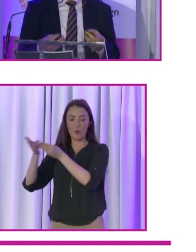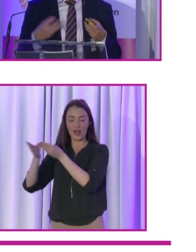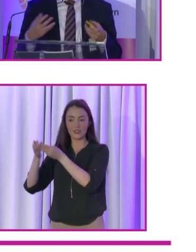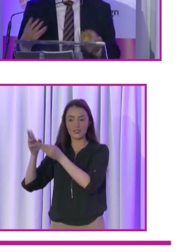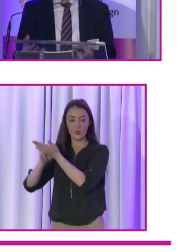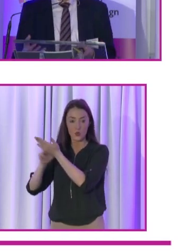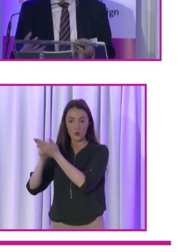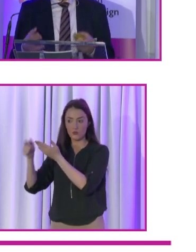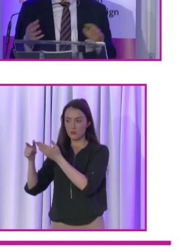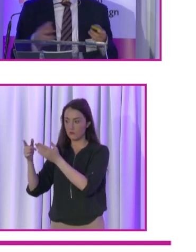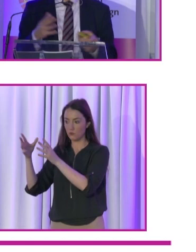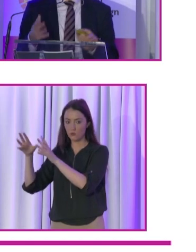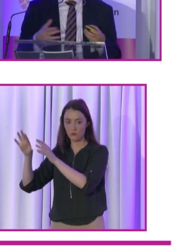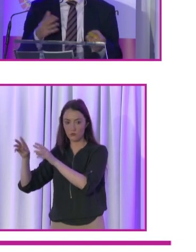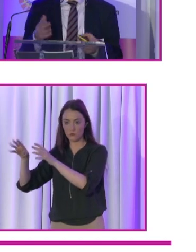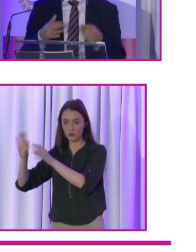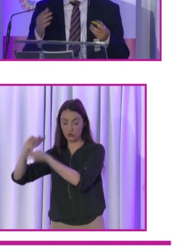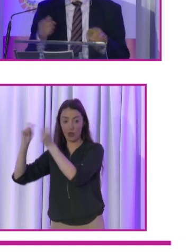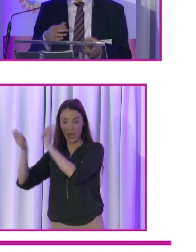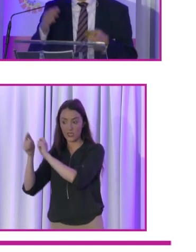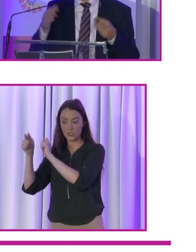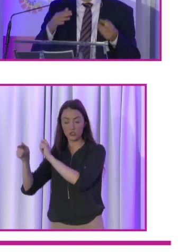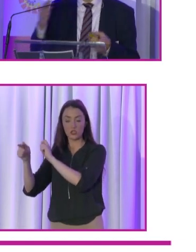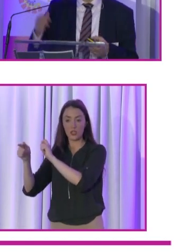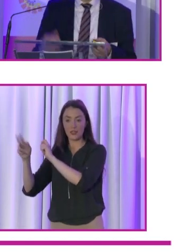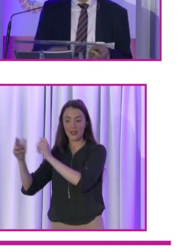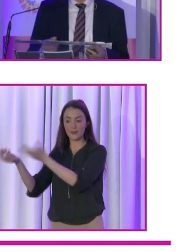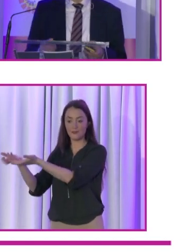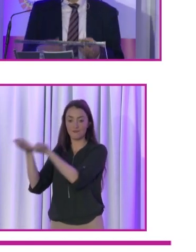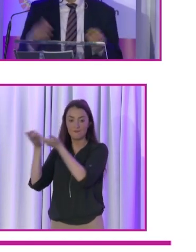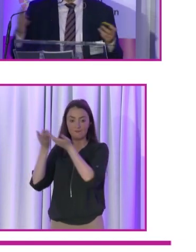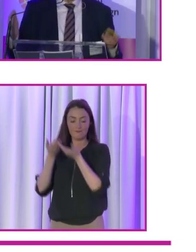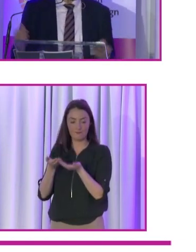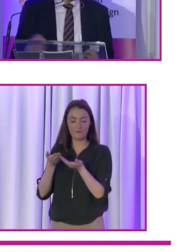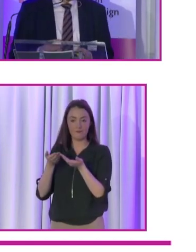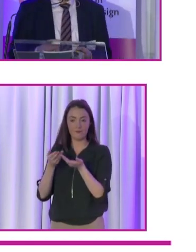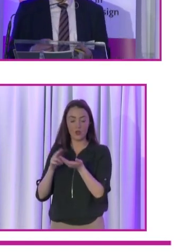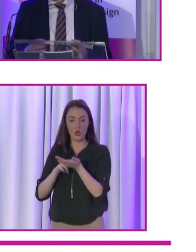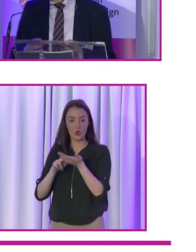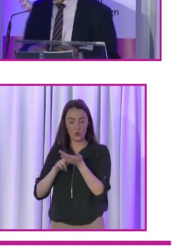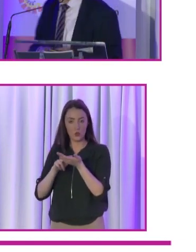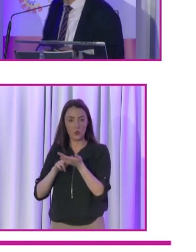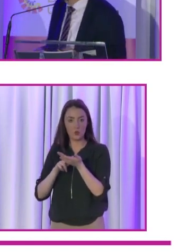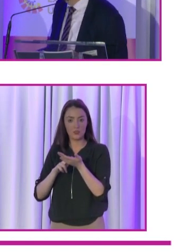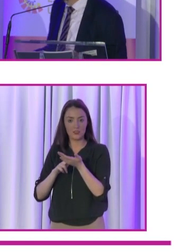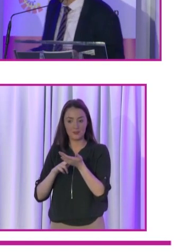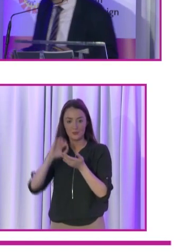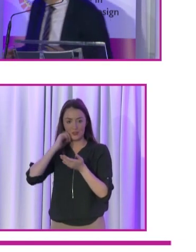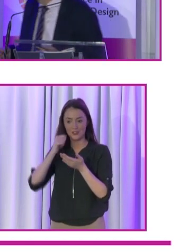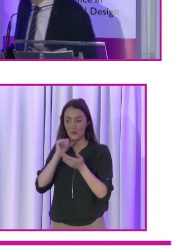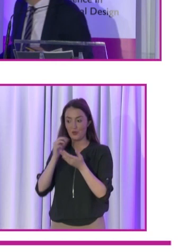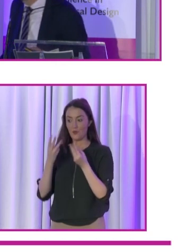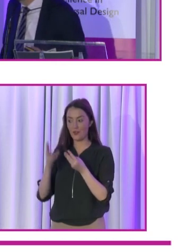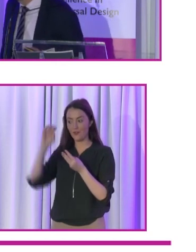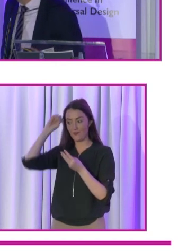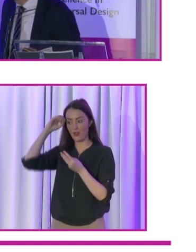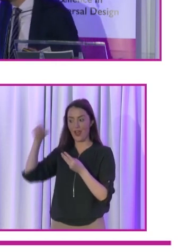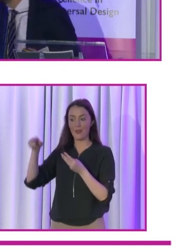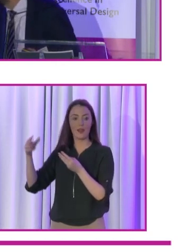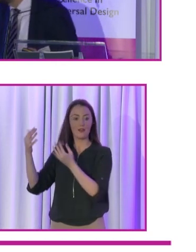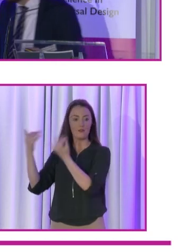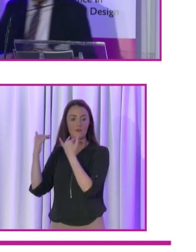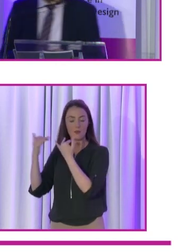have a substantial change. So not of this kind of one-off projects that then they get forgotten.